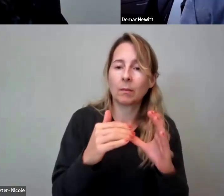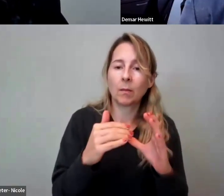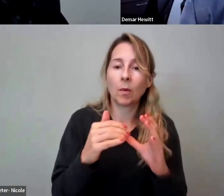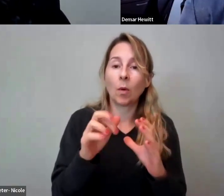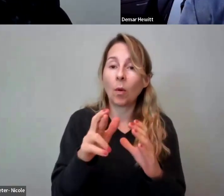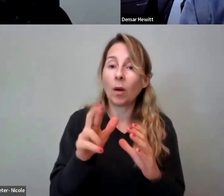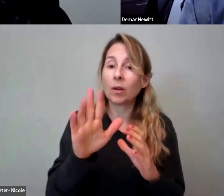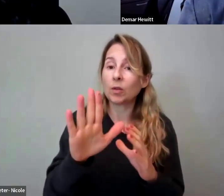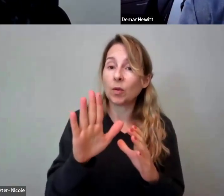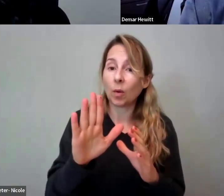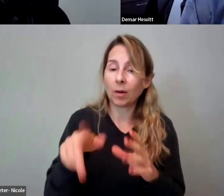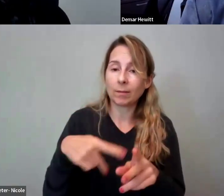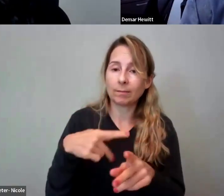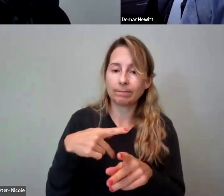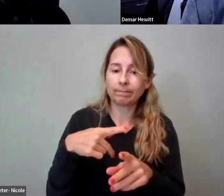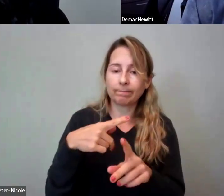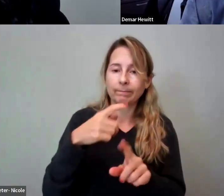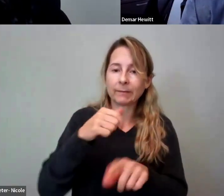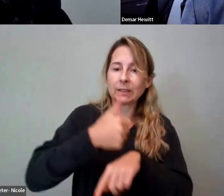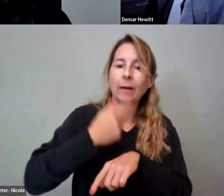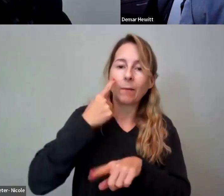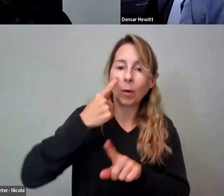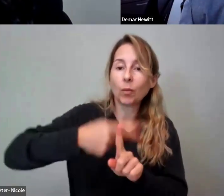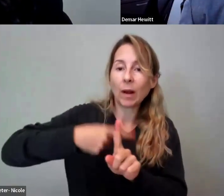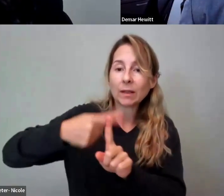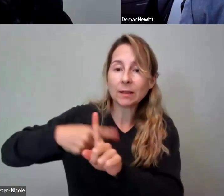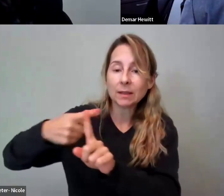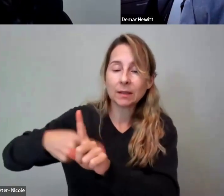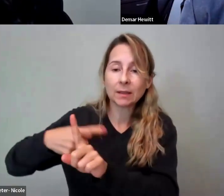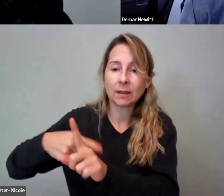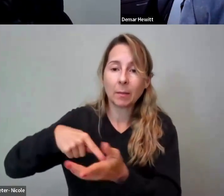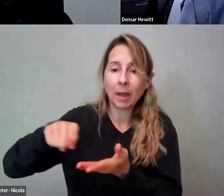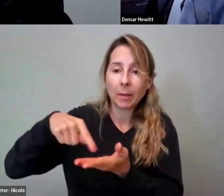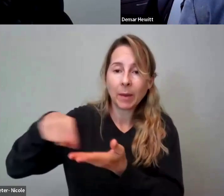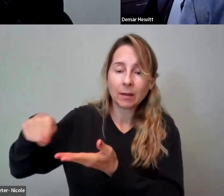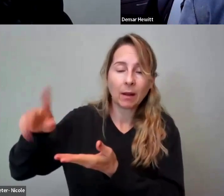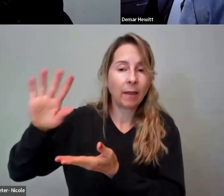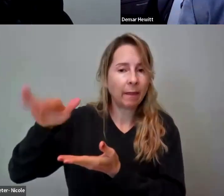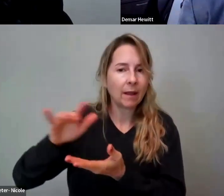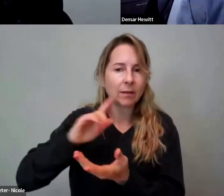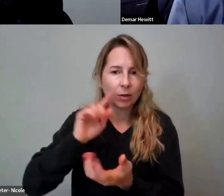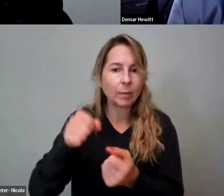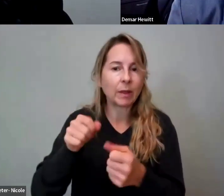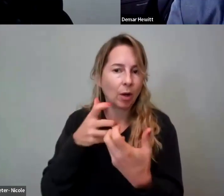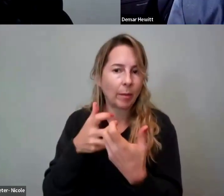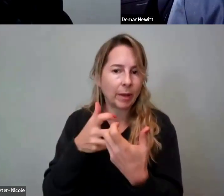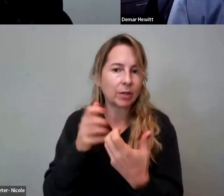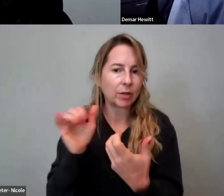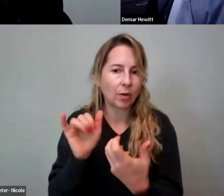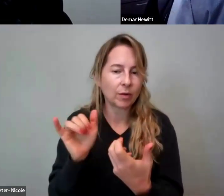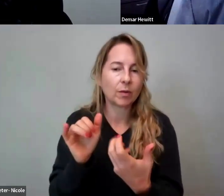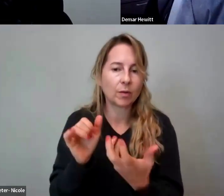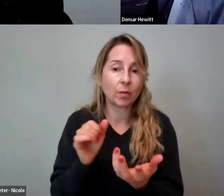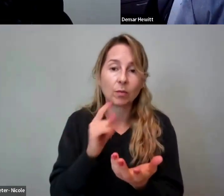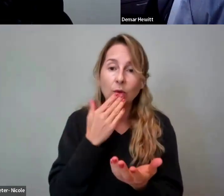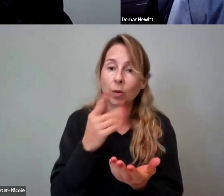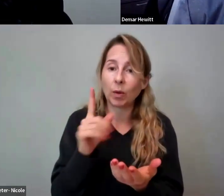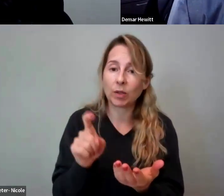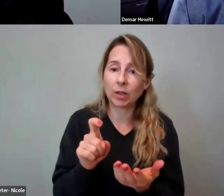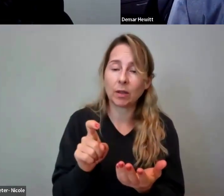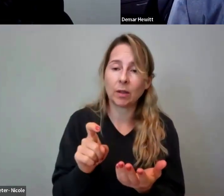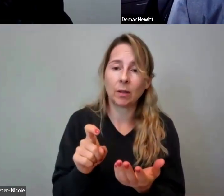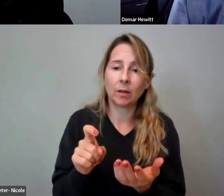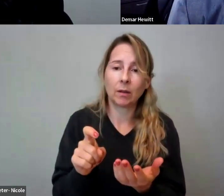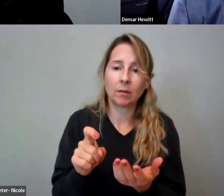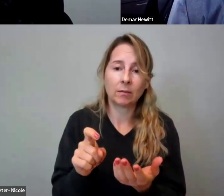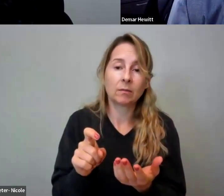depending on your particular circumstances. So accommodation is really a broad spectrum. So I'm really happy for that question. It is the same way